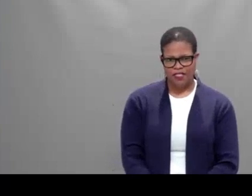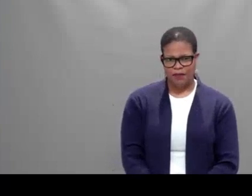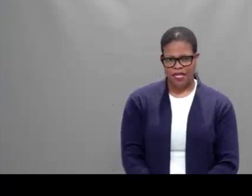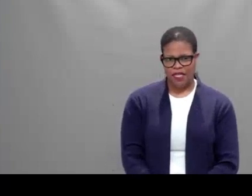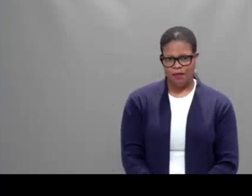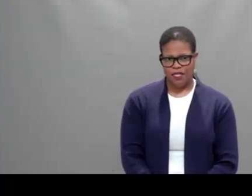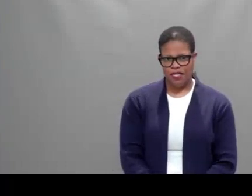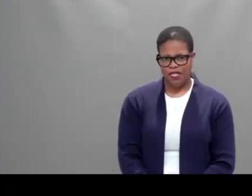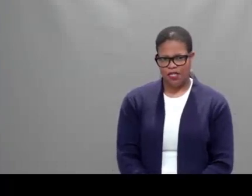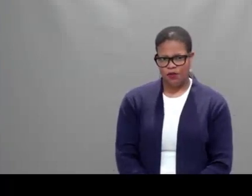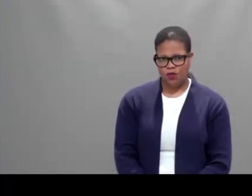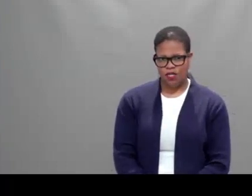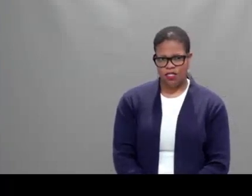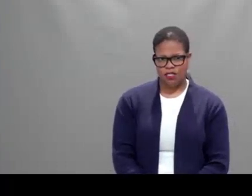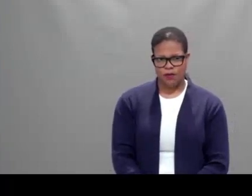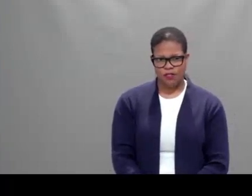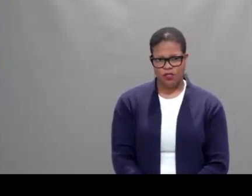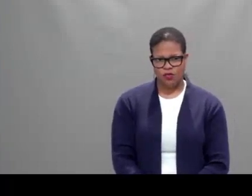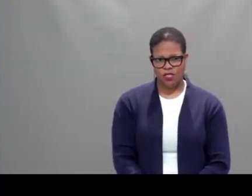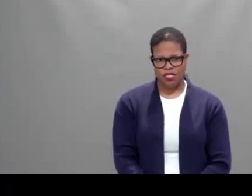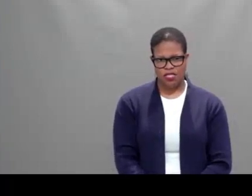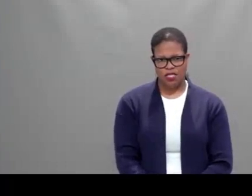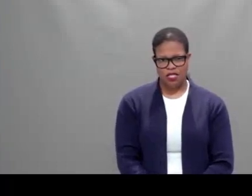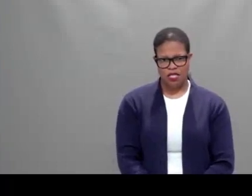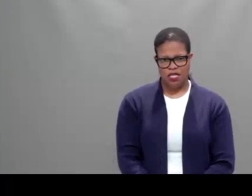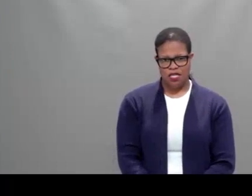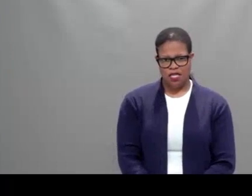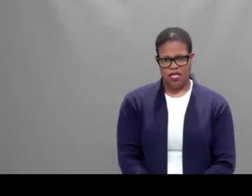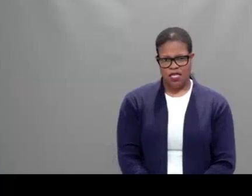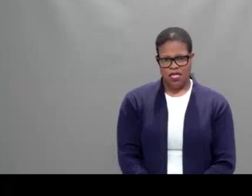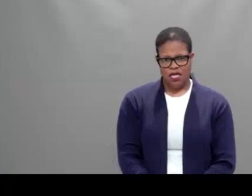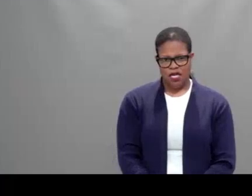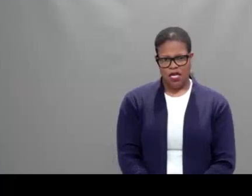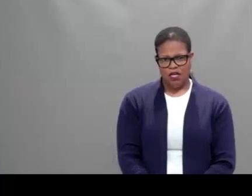He was a finance man, but he was the person who did